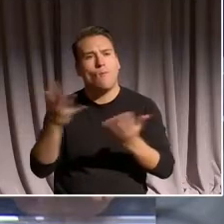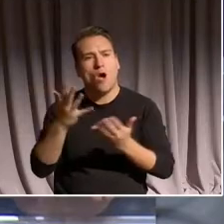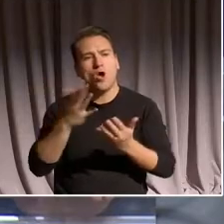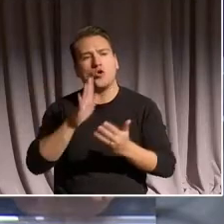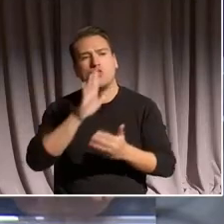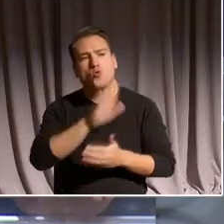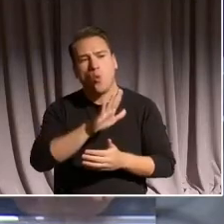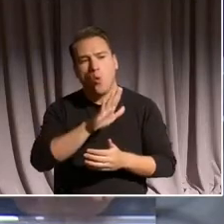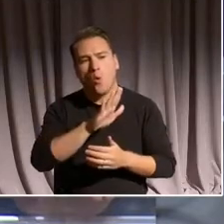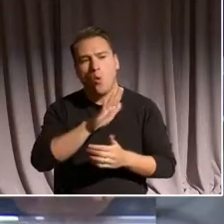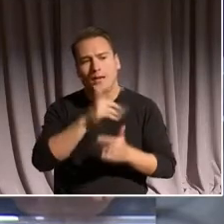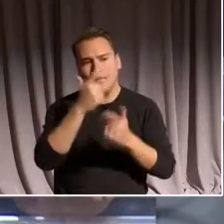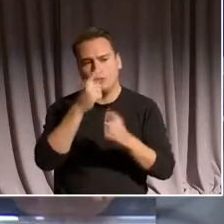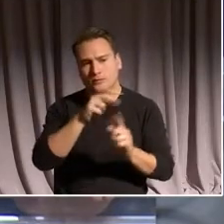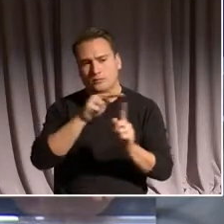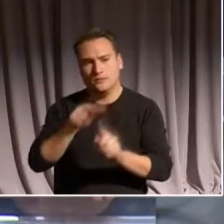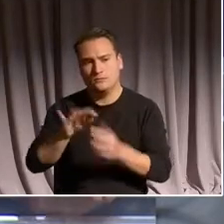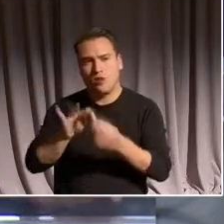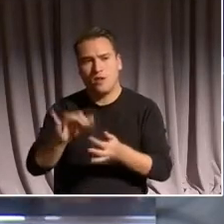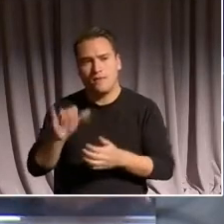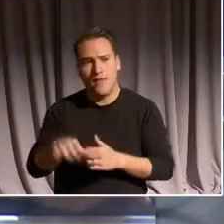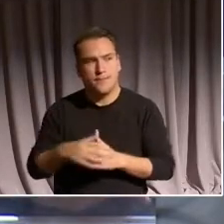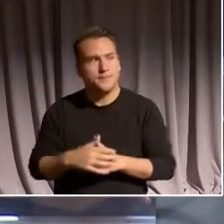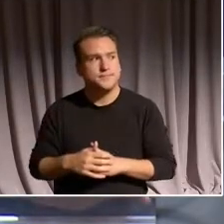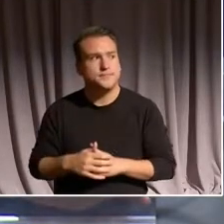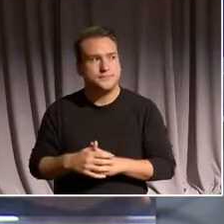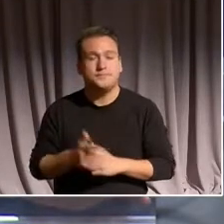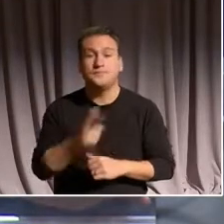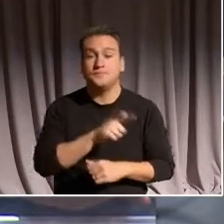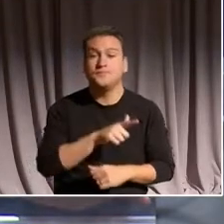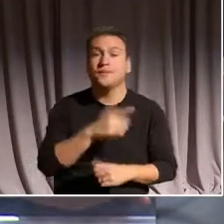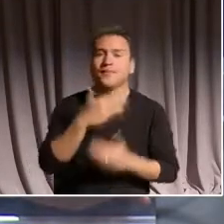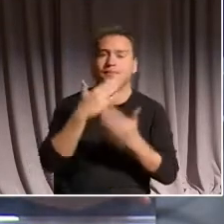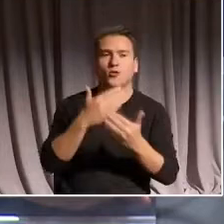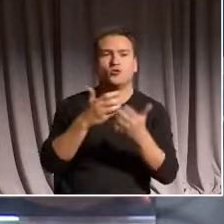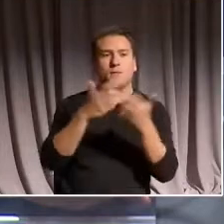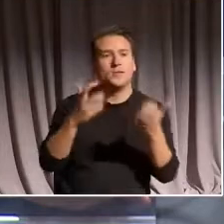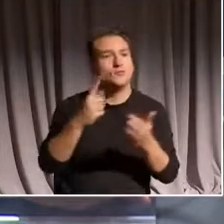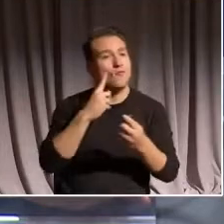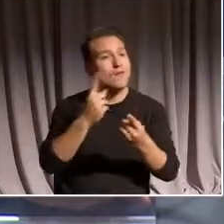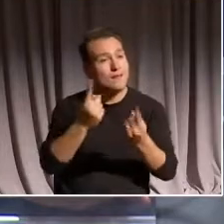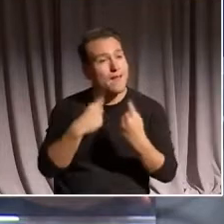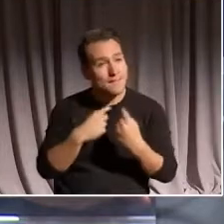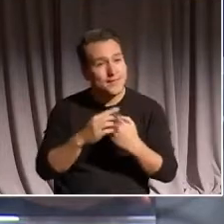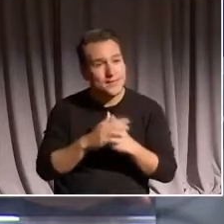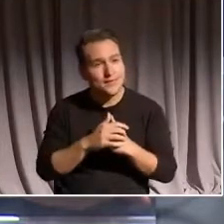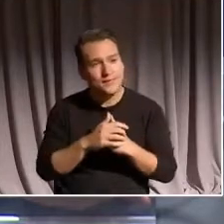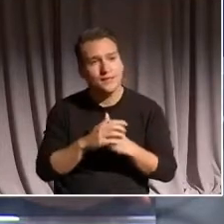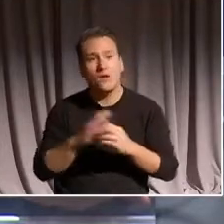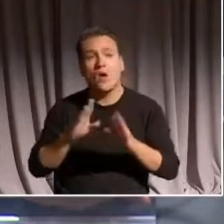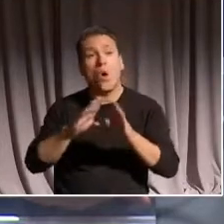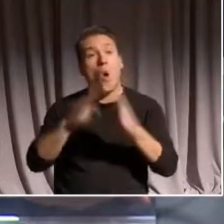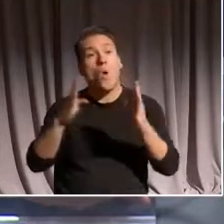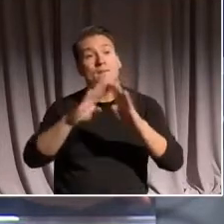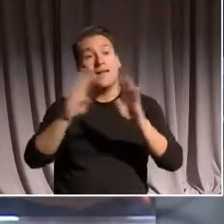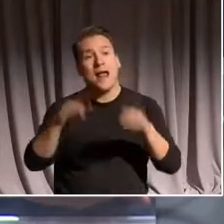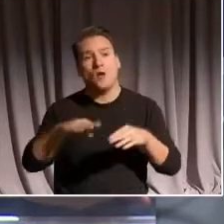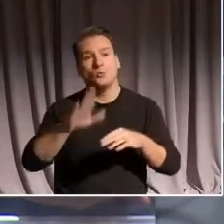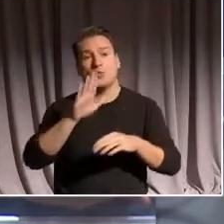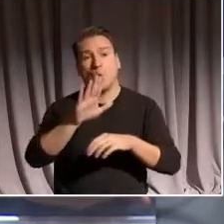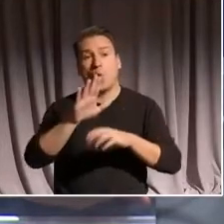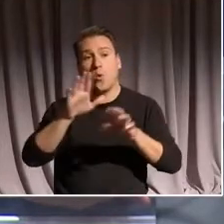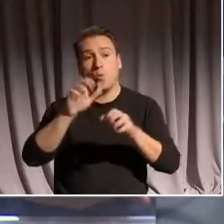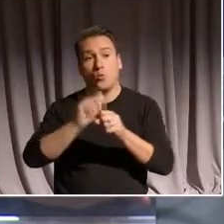of Aging would be interested in pursuing. Well, thank you so much, Kathleen, for being here. Open House does amazing work in